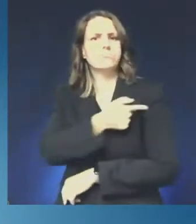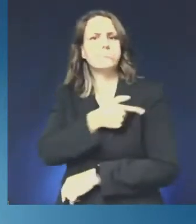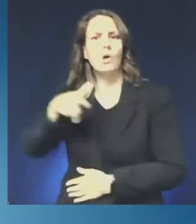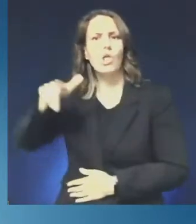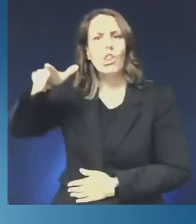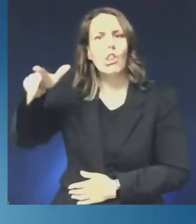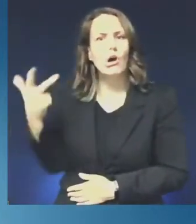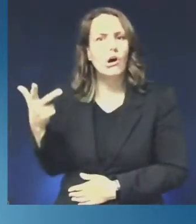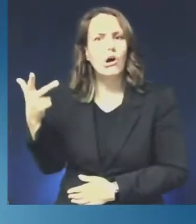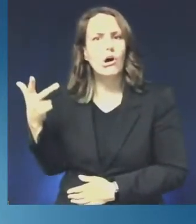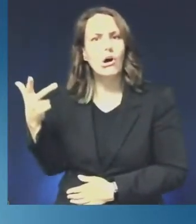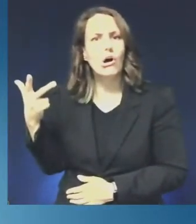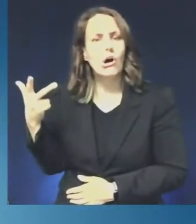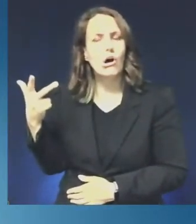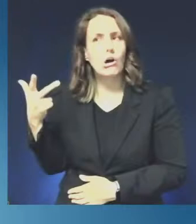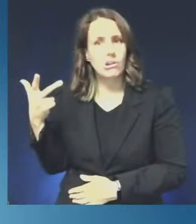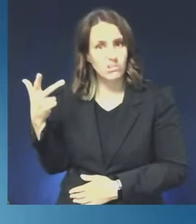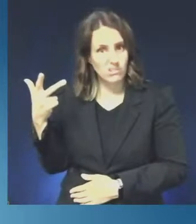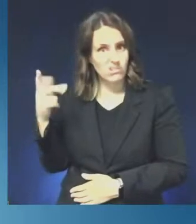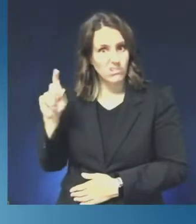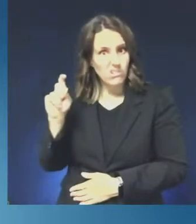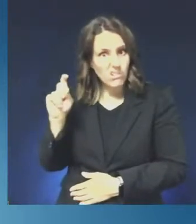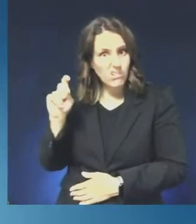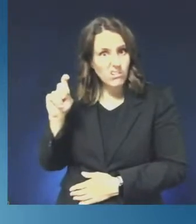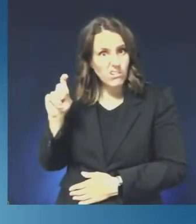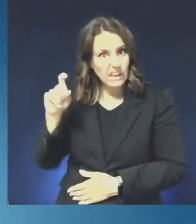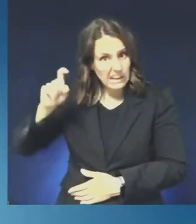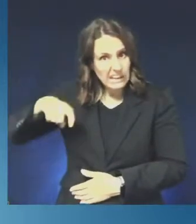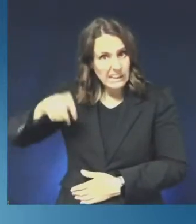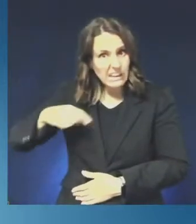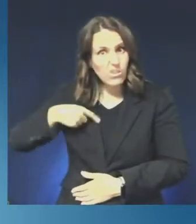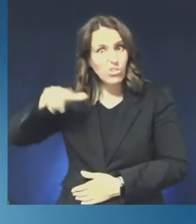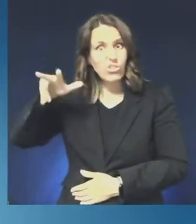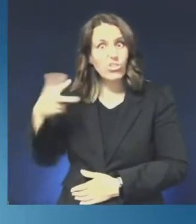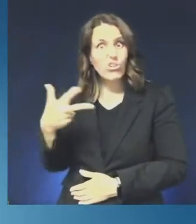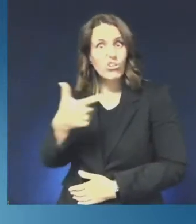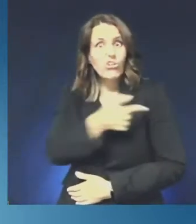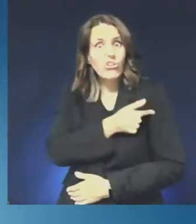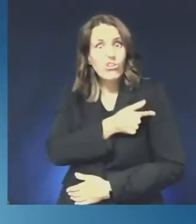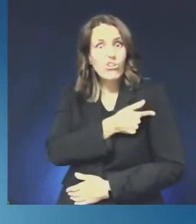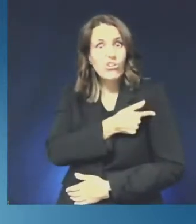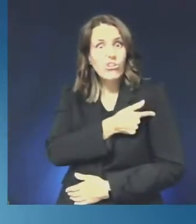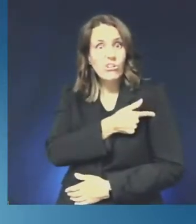available? And are there any Wisconsinites in that number?